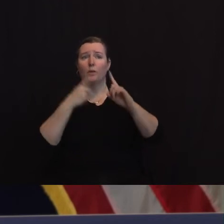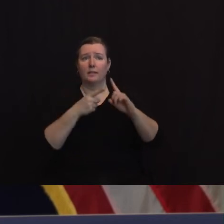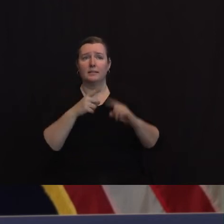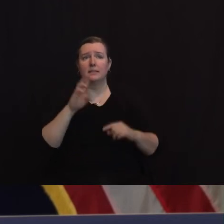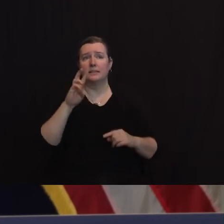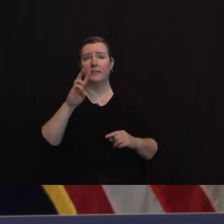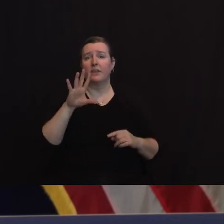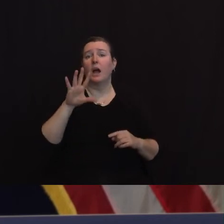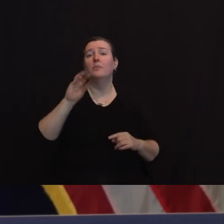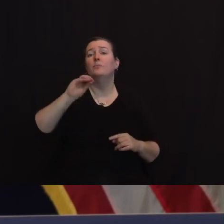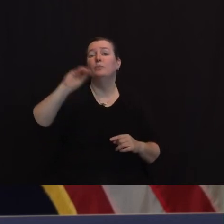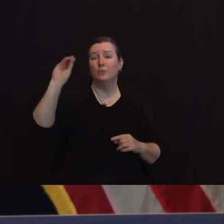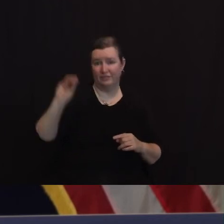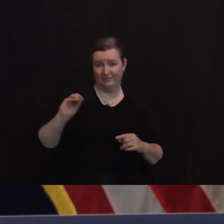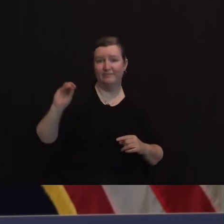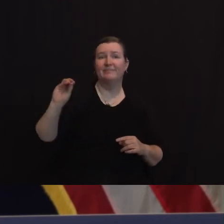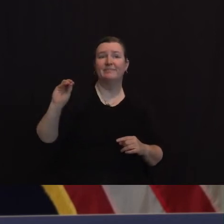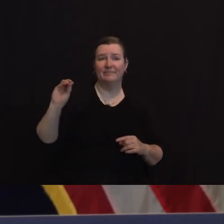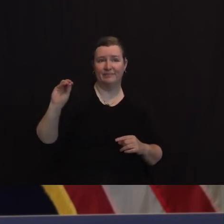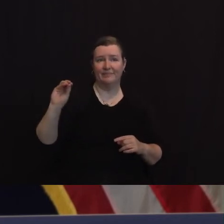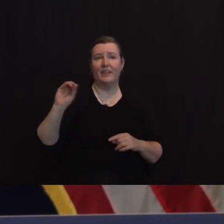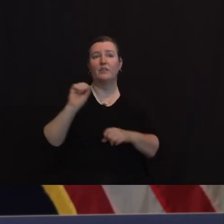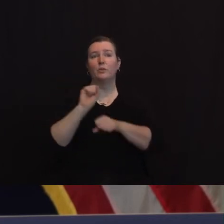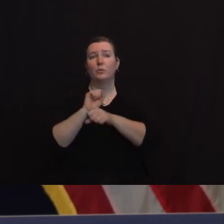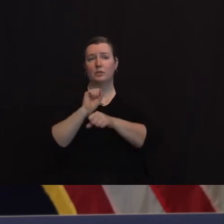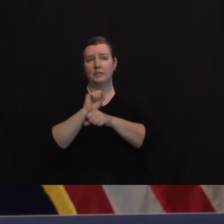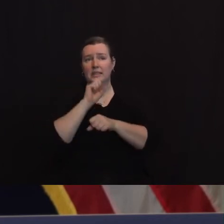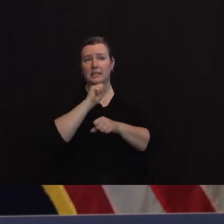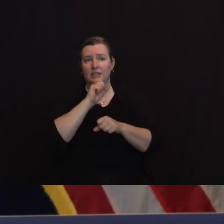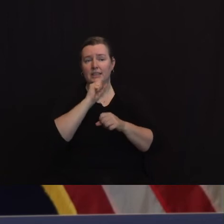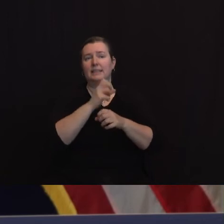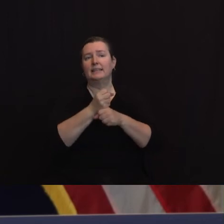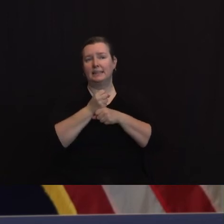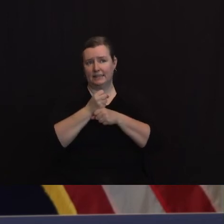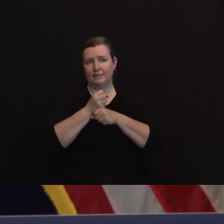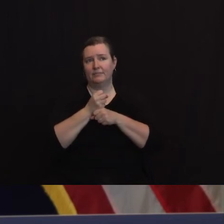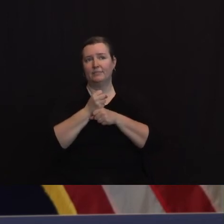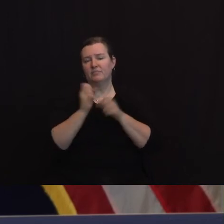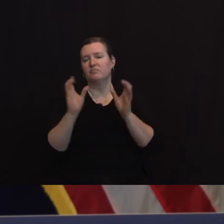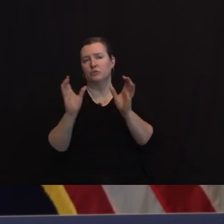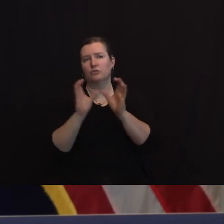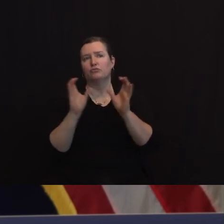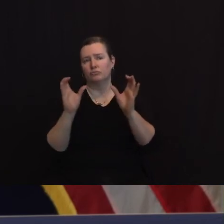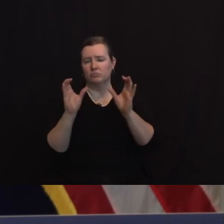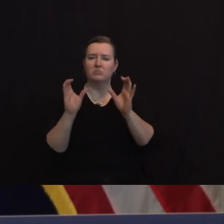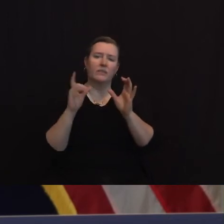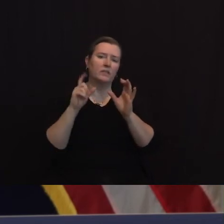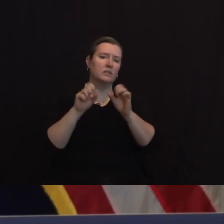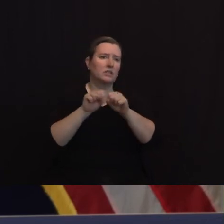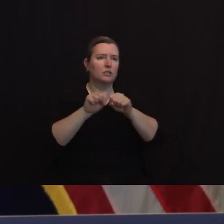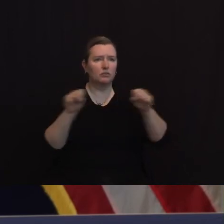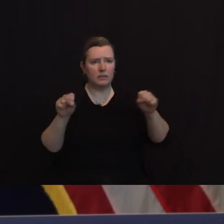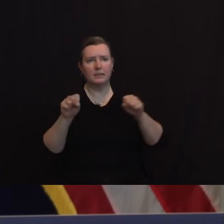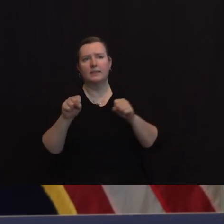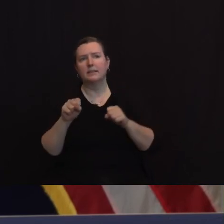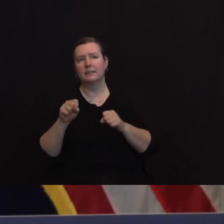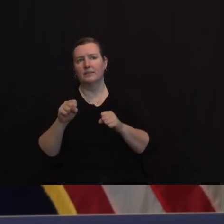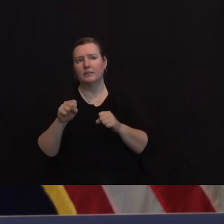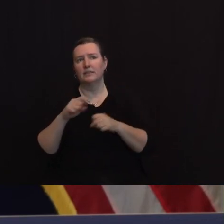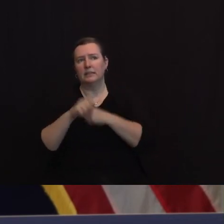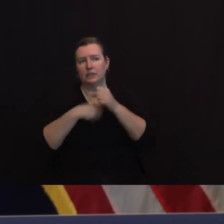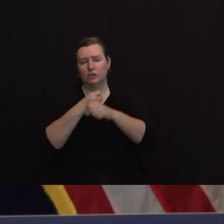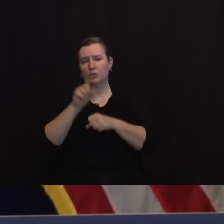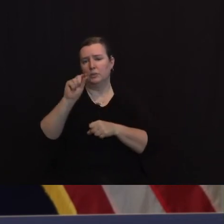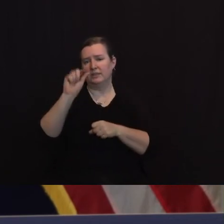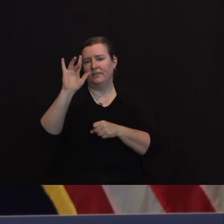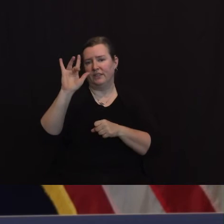working-age adults obtaining a high-quality degree or certificate by 2025. Institutions will be able to select from a series of grant